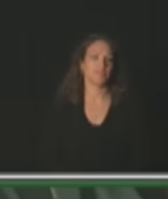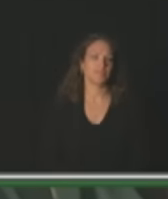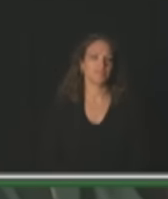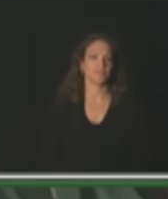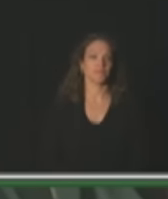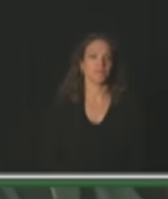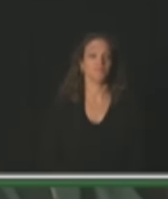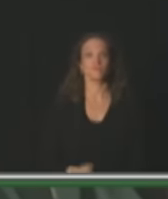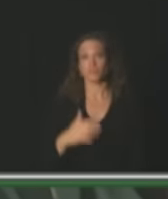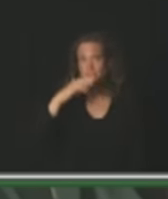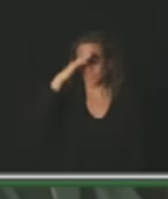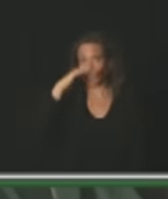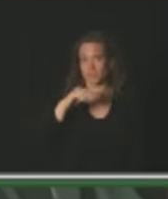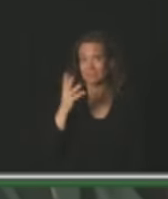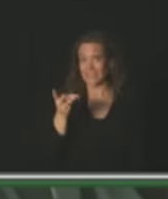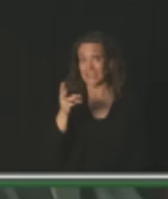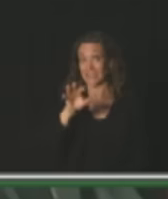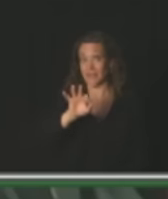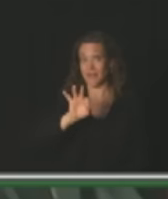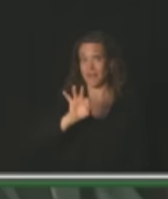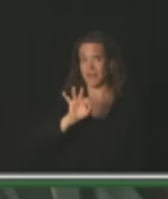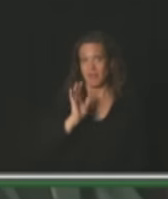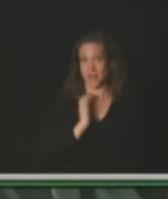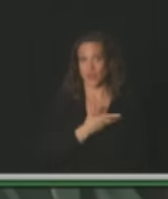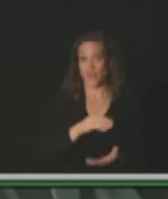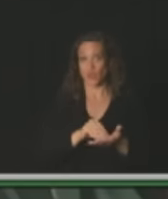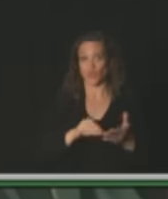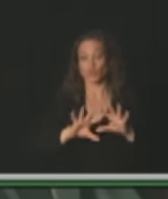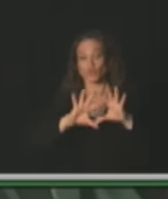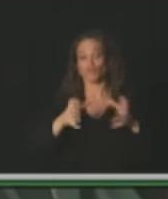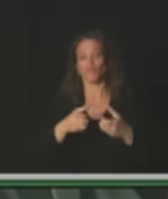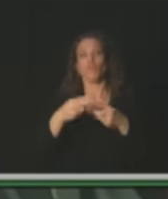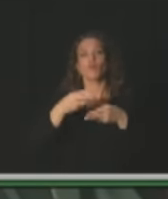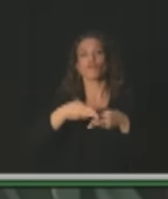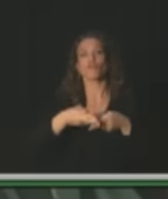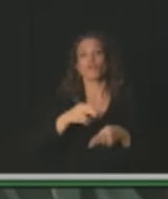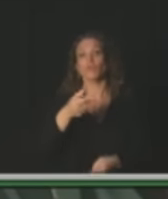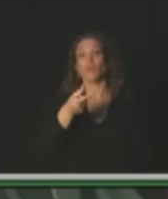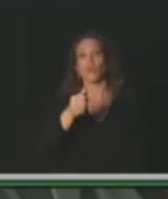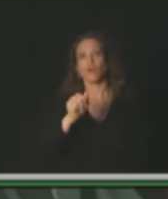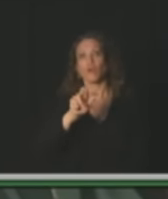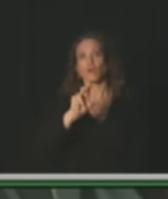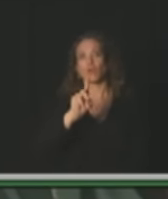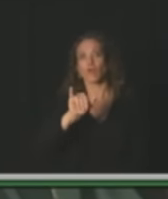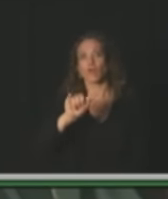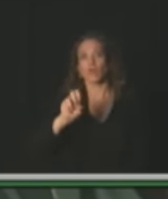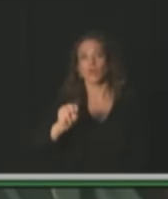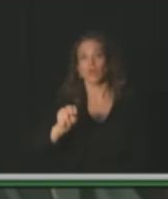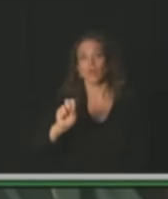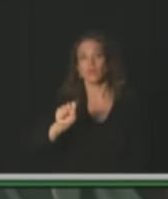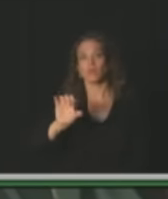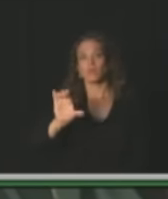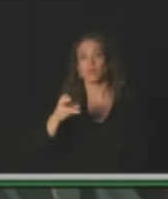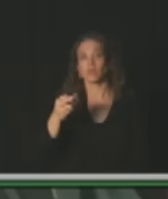69 of our students are Guardian Scholars. Guardian Scholars are